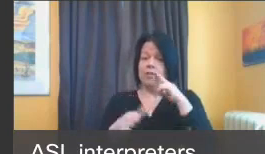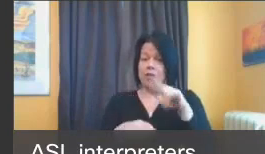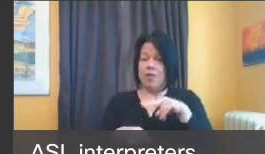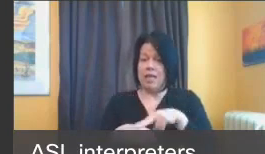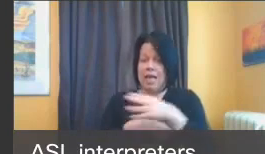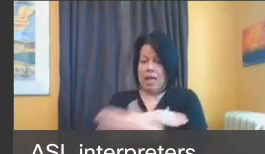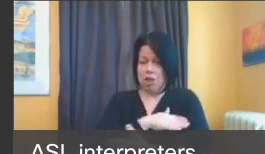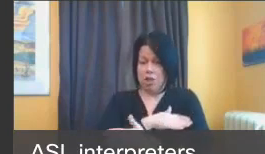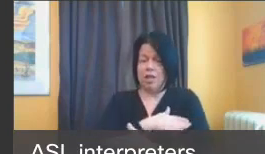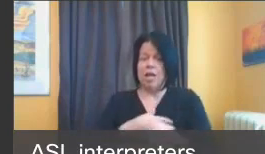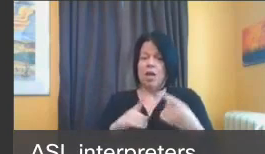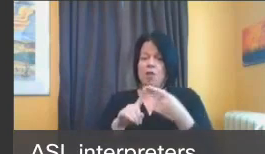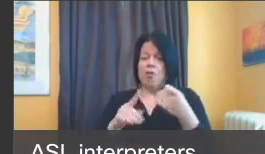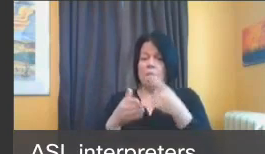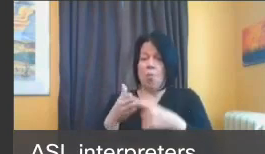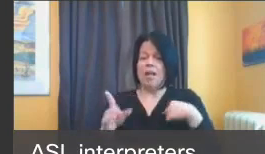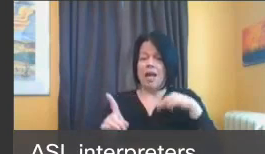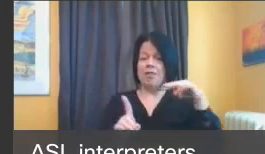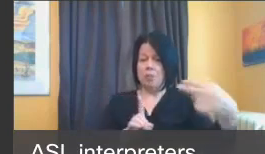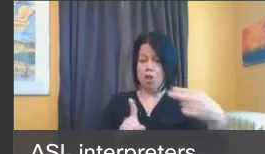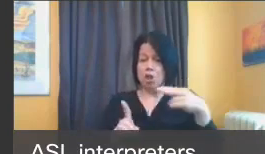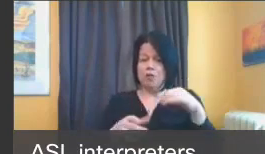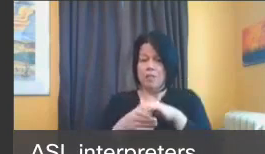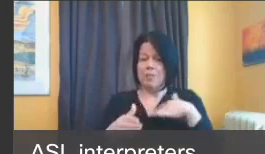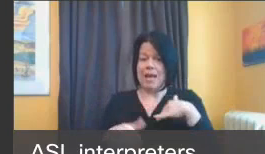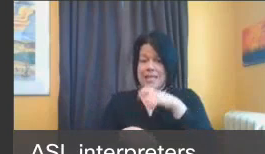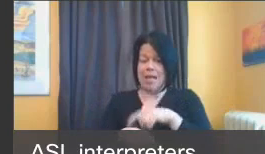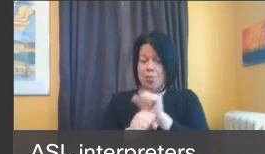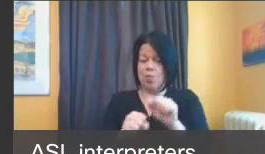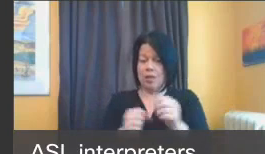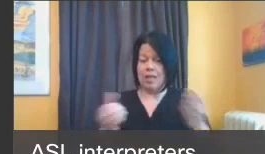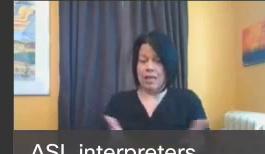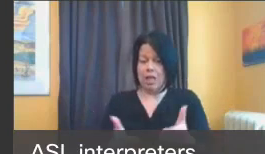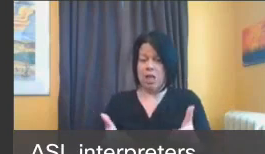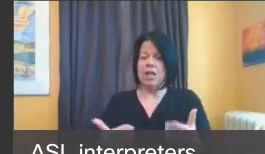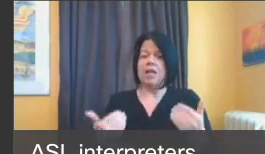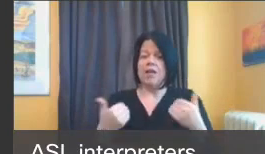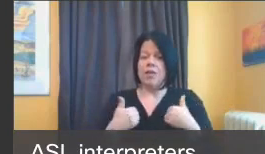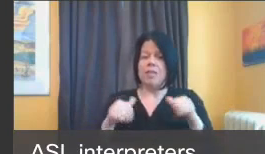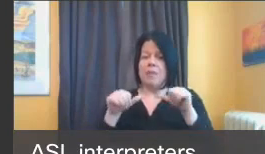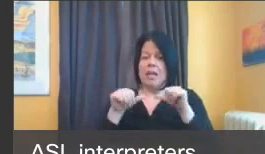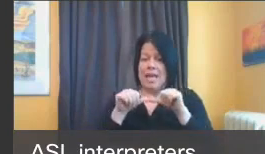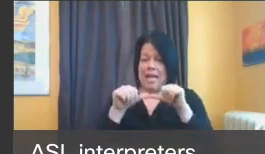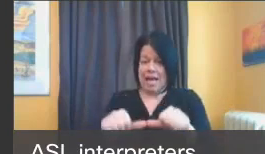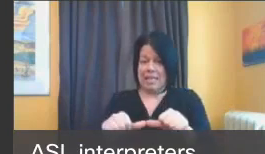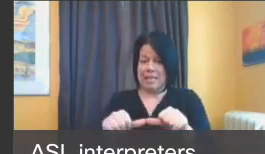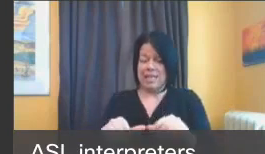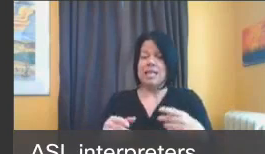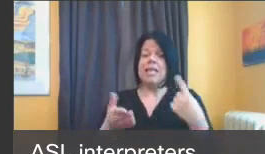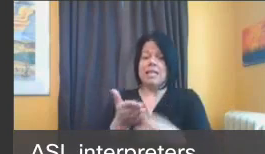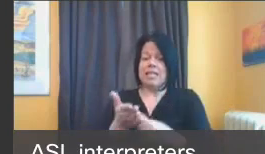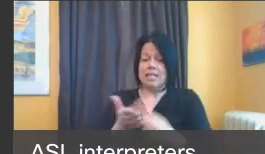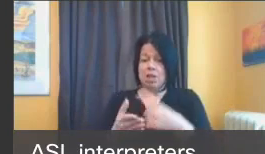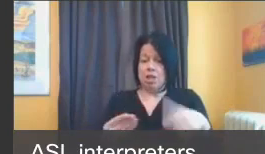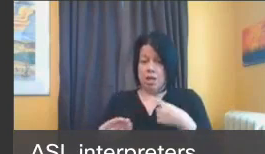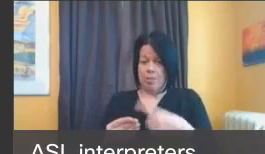what I have observed in my time now in this role is that there has been this constant discussion about,